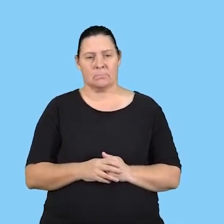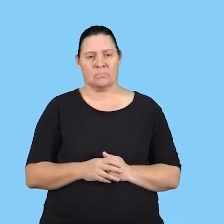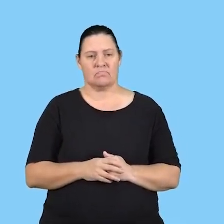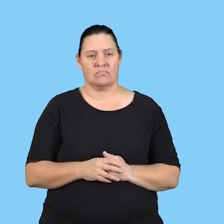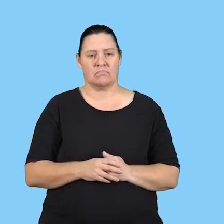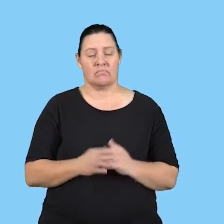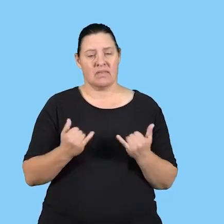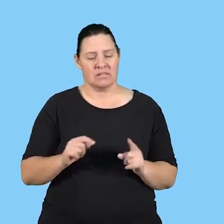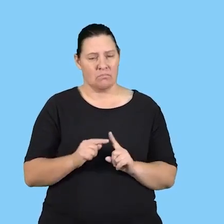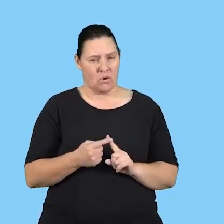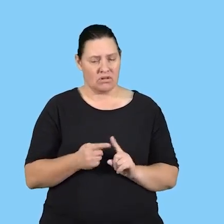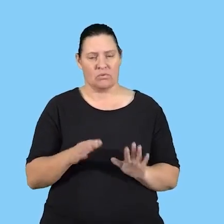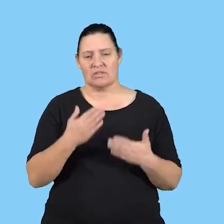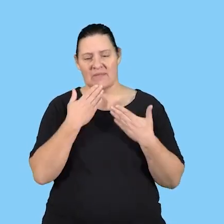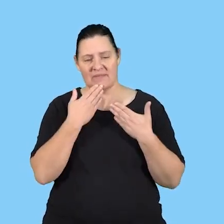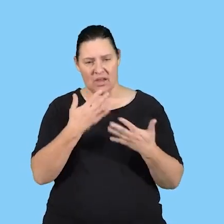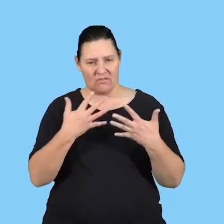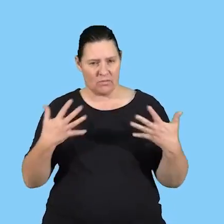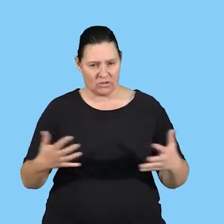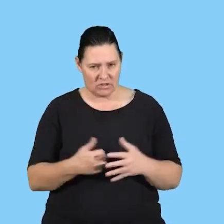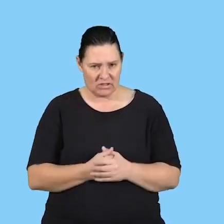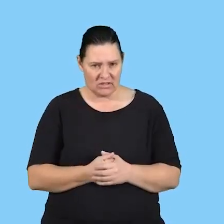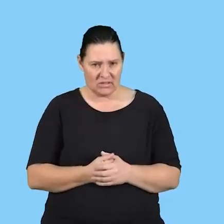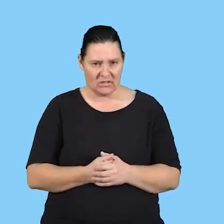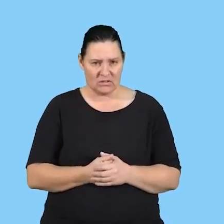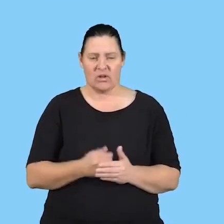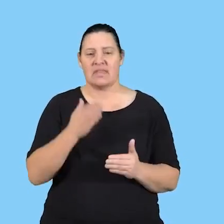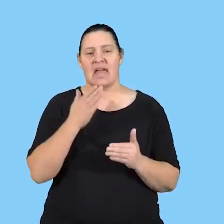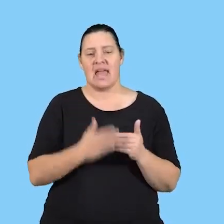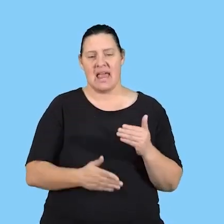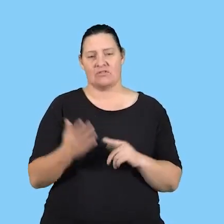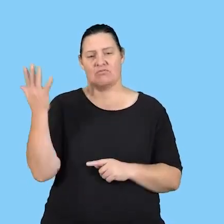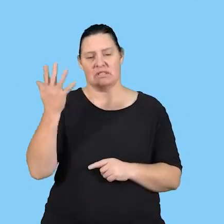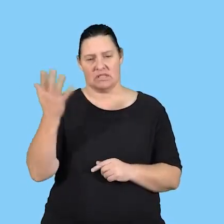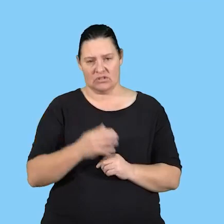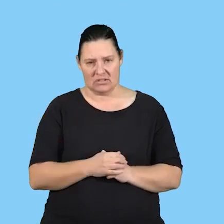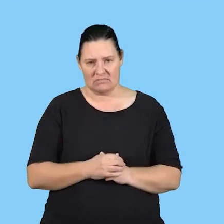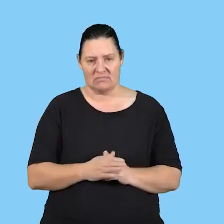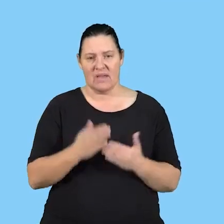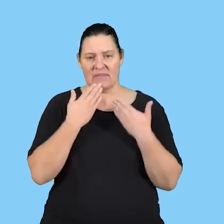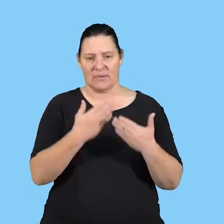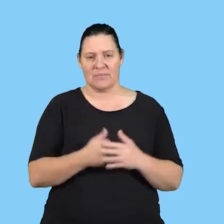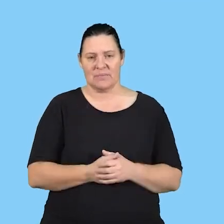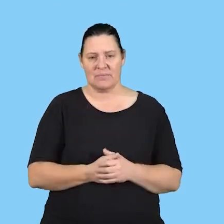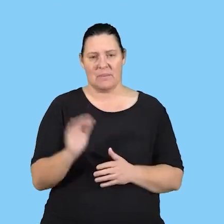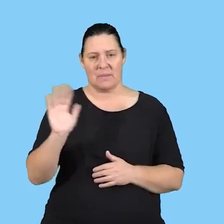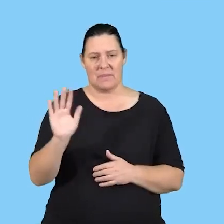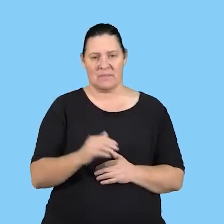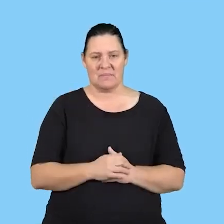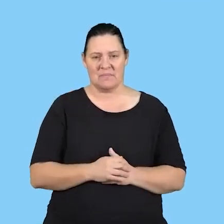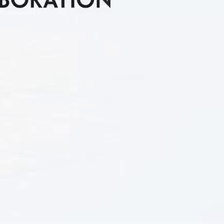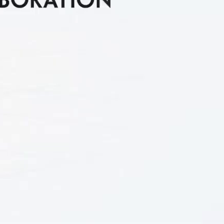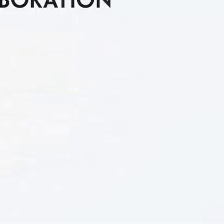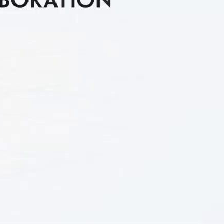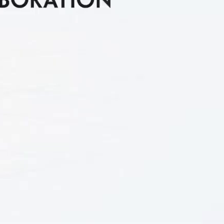At this point, colleagues, I want to say thank you very much. We've come to the end of our presentation. Thank you. Bye.